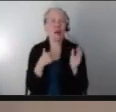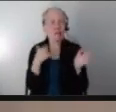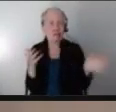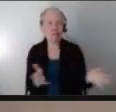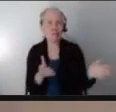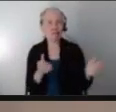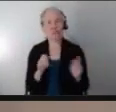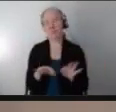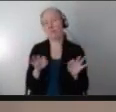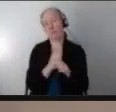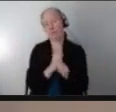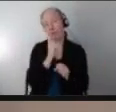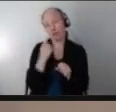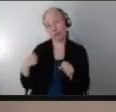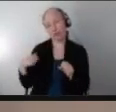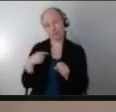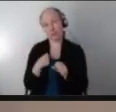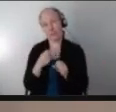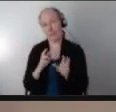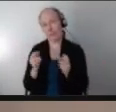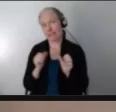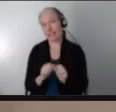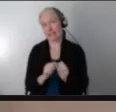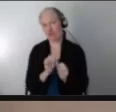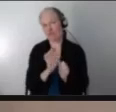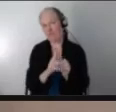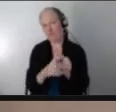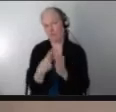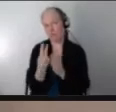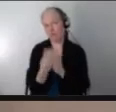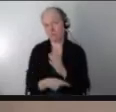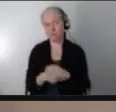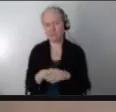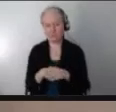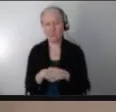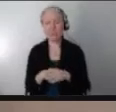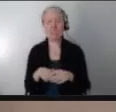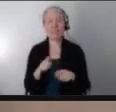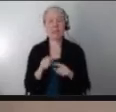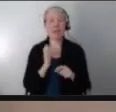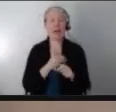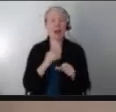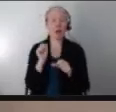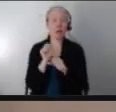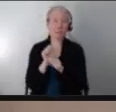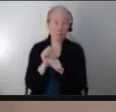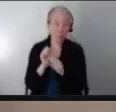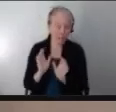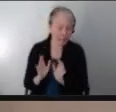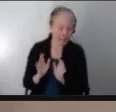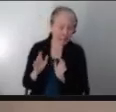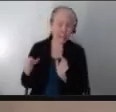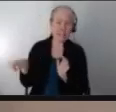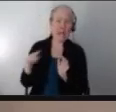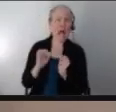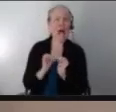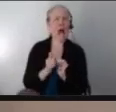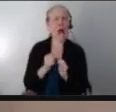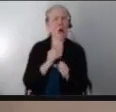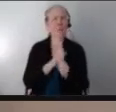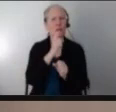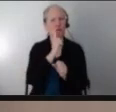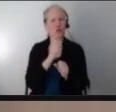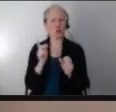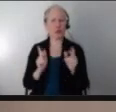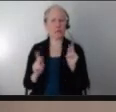that. In terms of the workforce and how do we make sure that people are